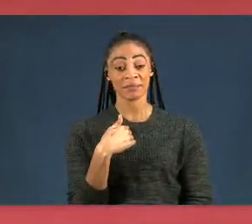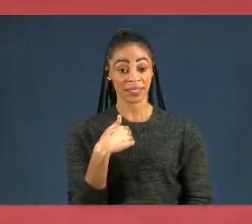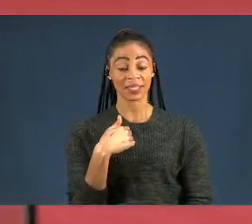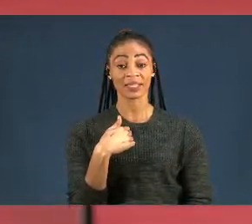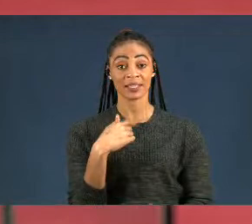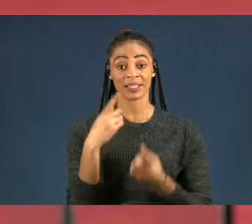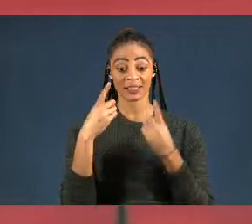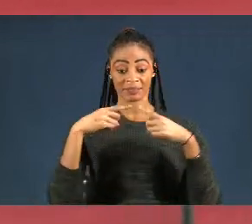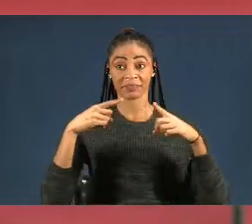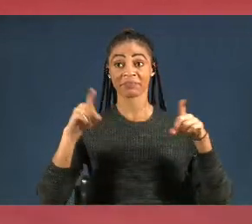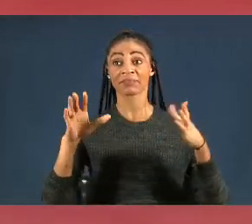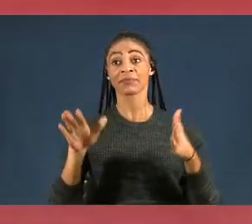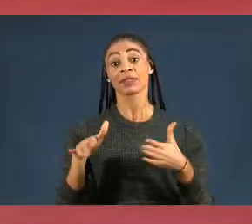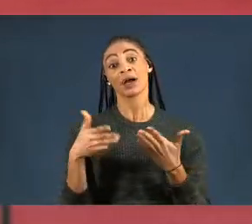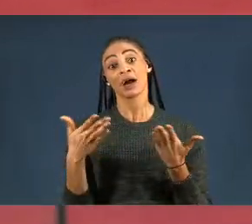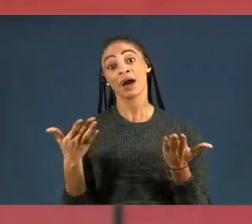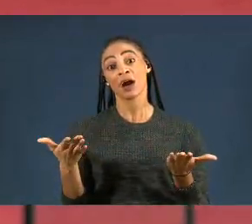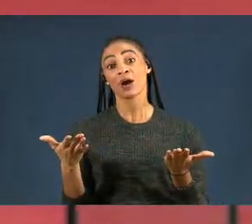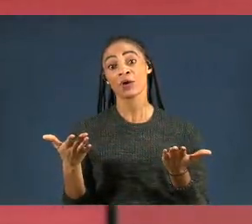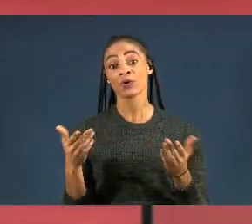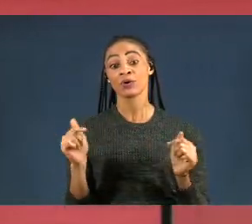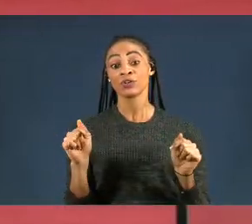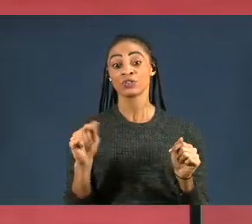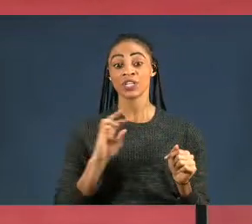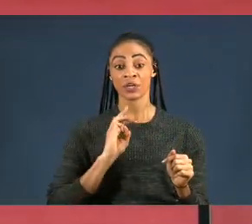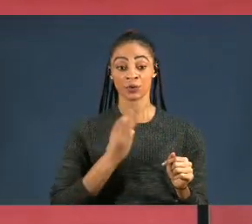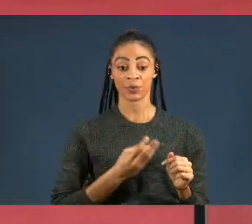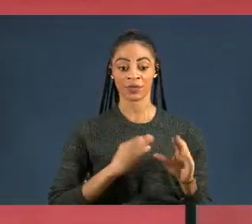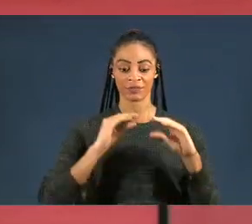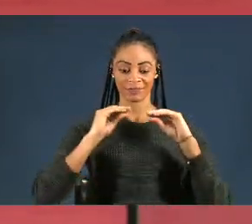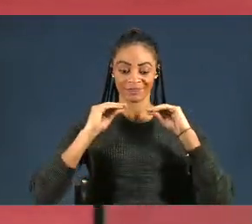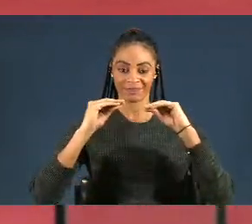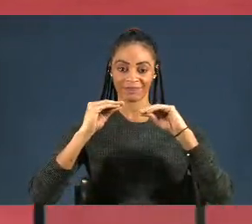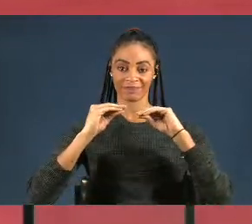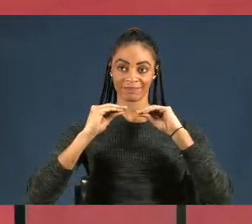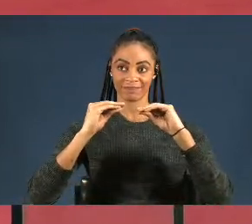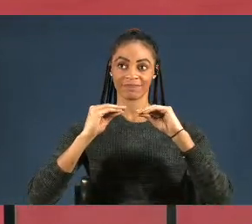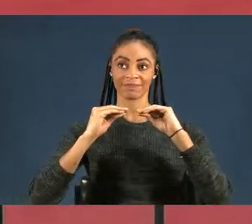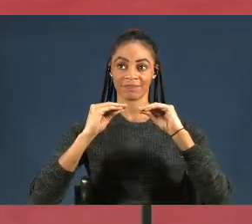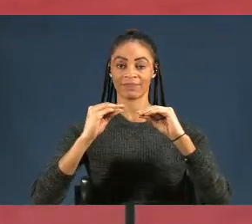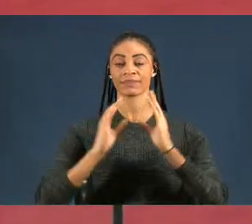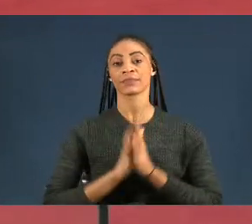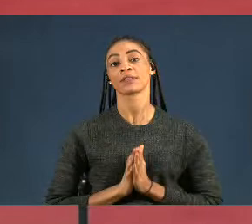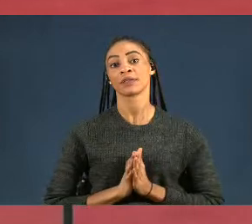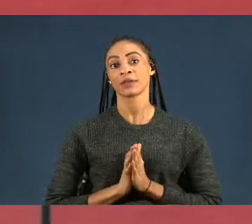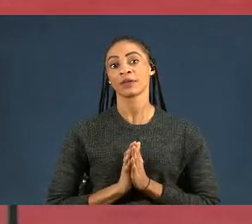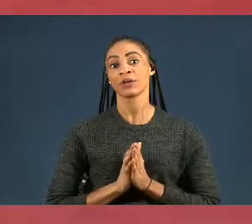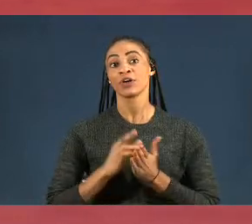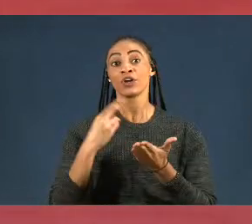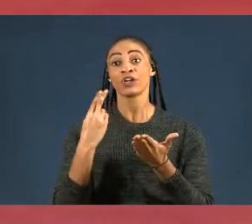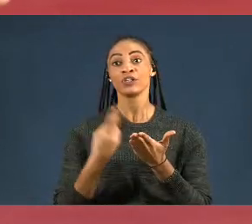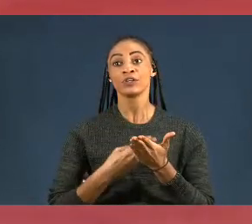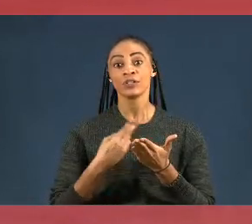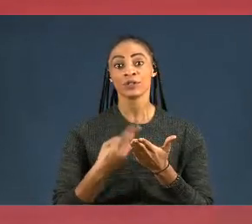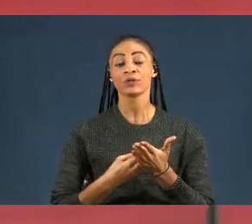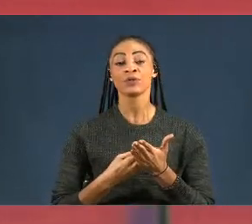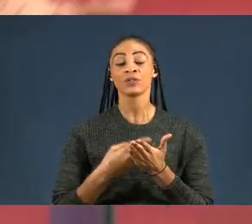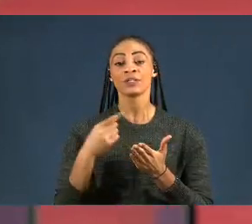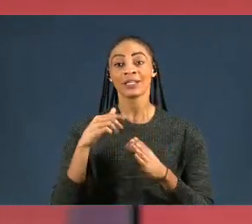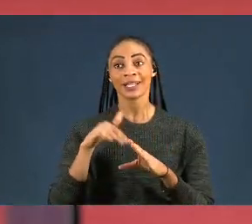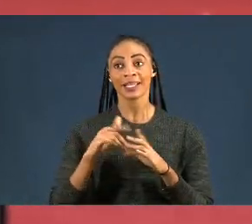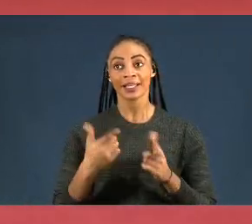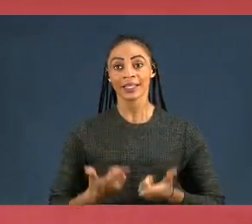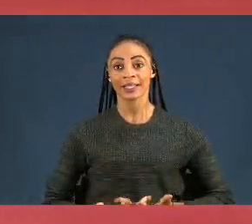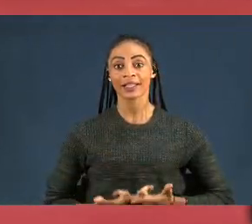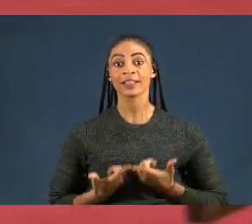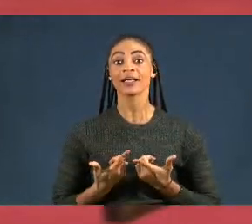I do this thing right? Today we've given you keys. We've given you keys that you can use in your life. And I want to ask you, if